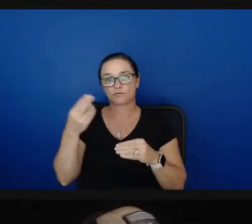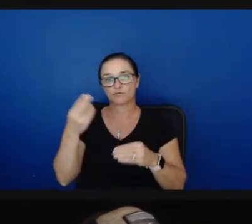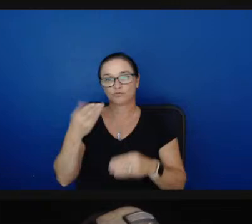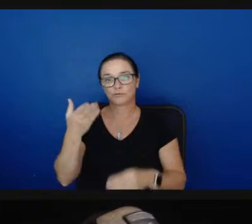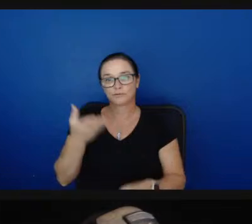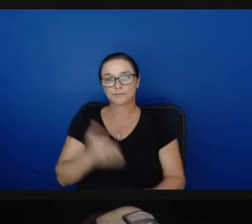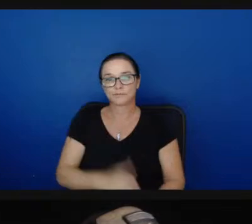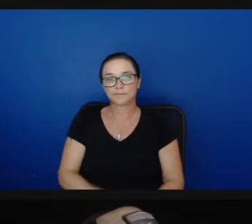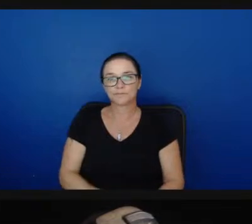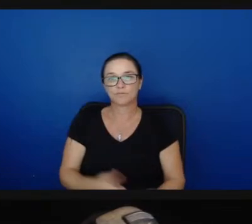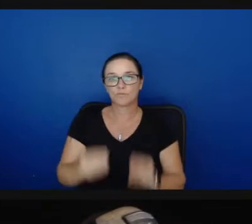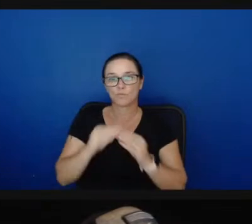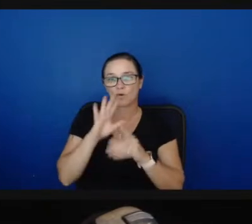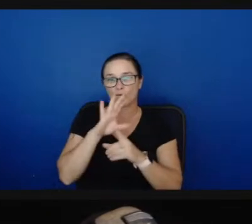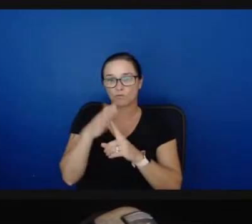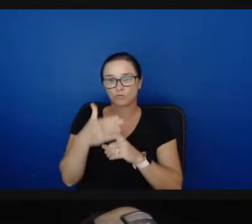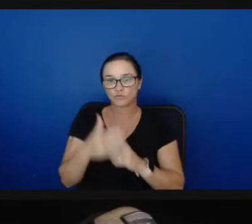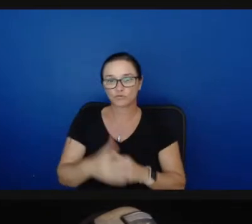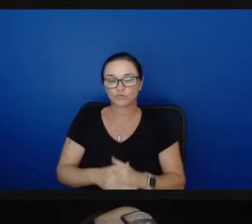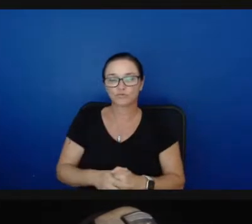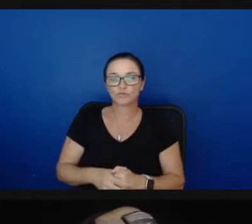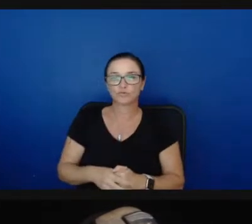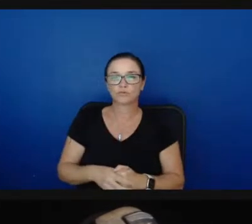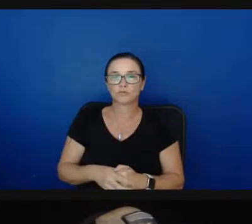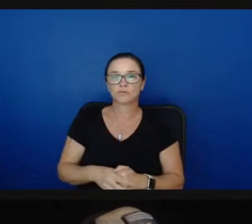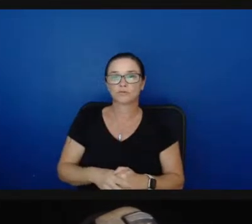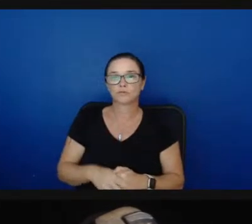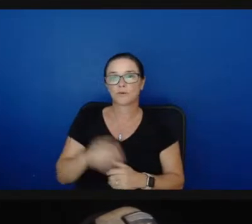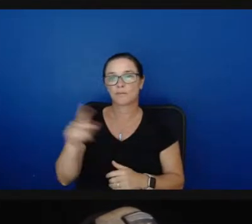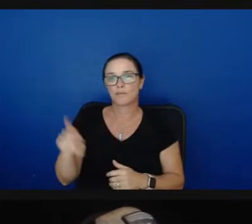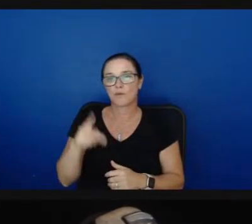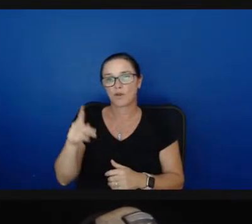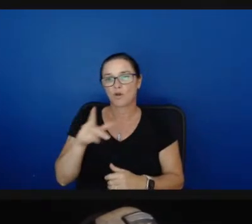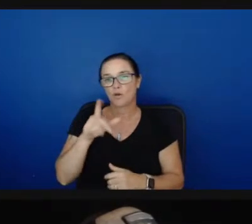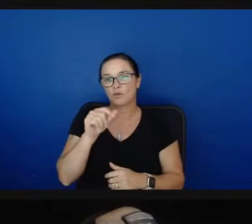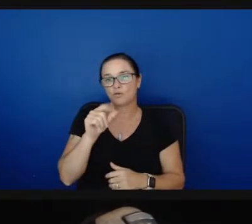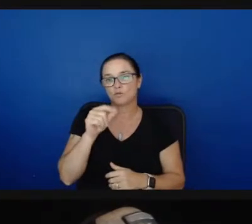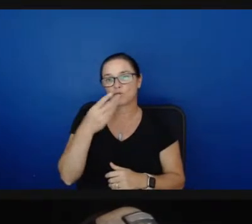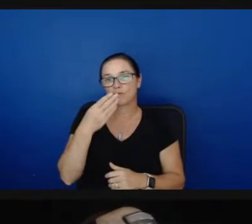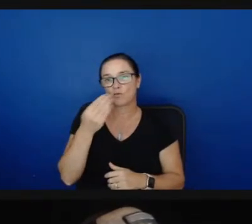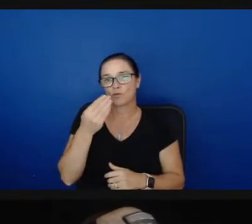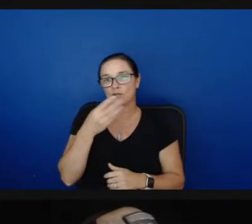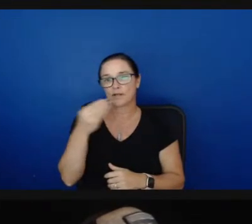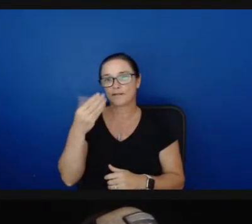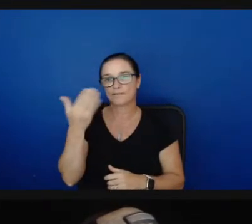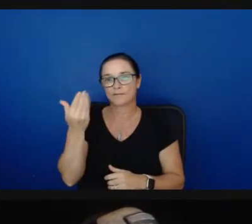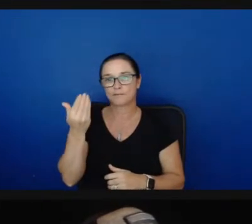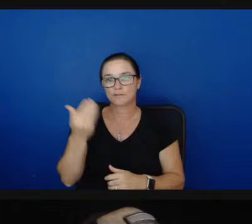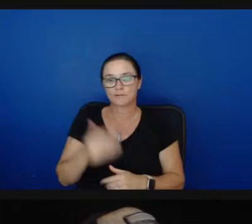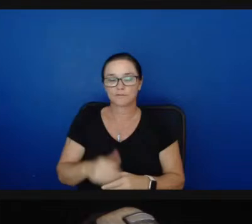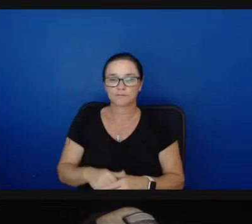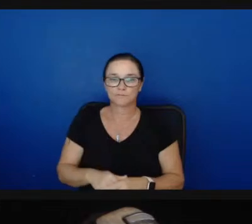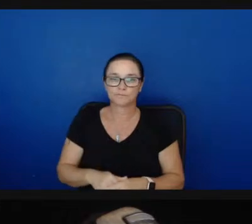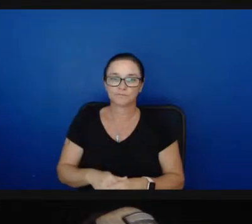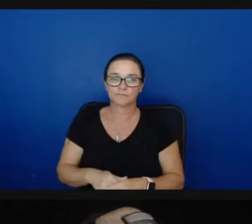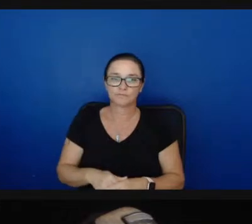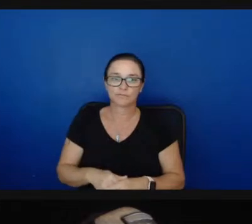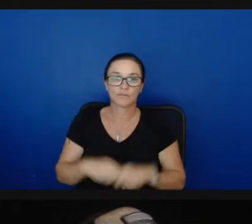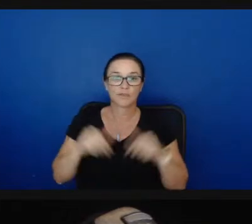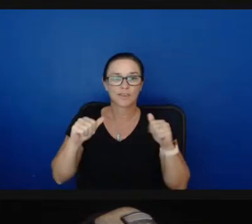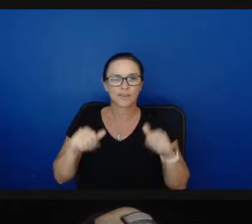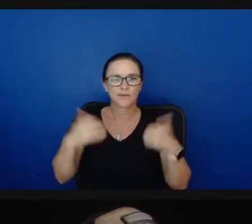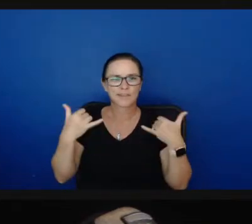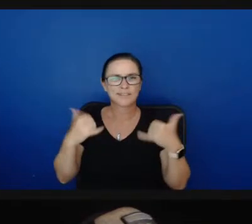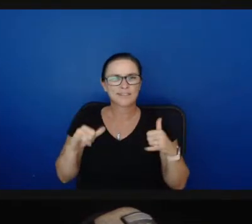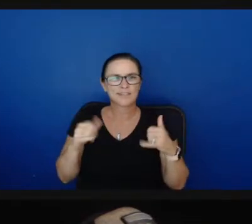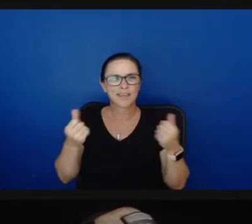some more culture, Pahoa 2014 and 15. You can see I'm still going. How many papers does this